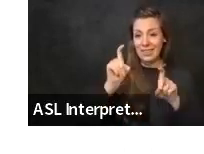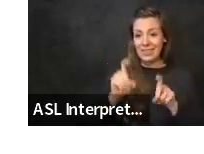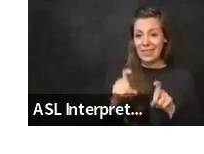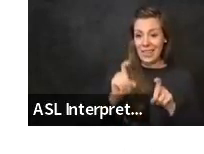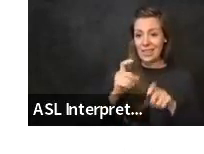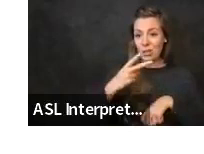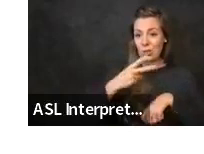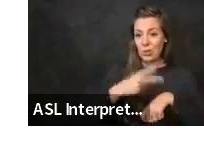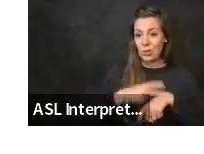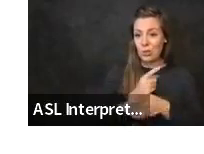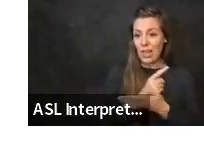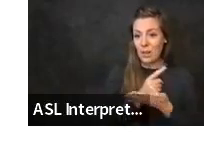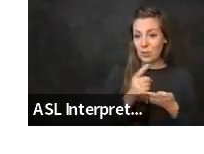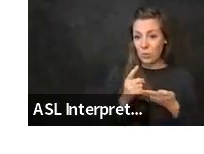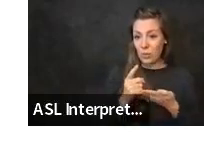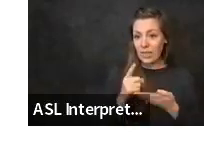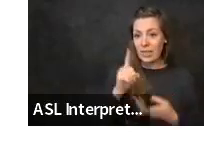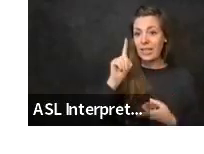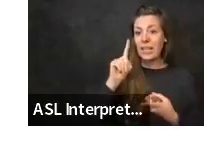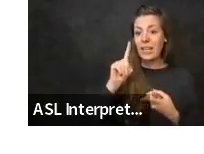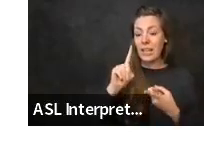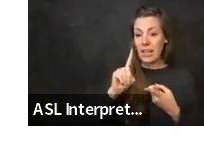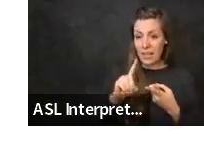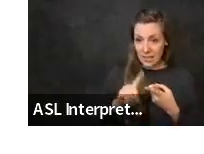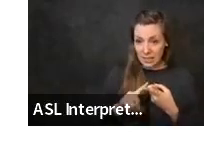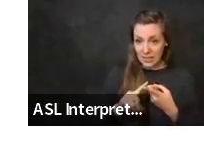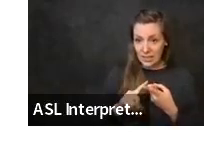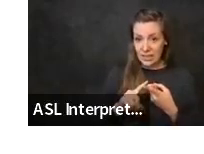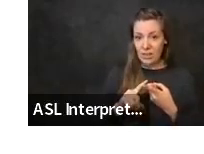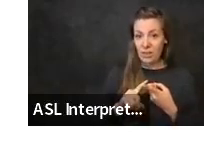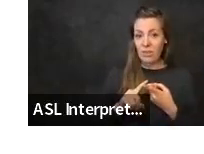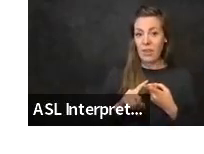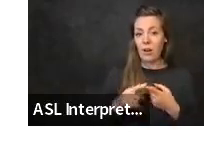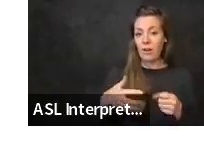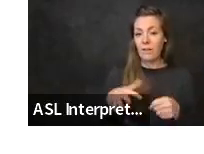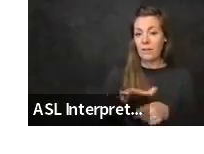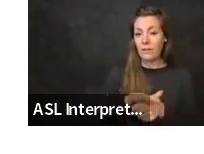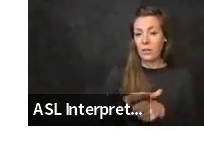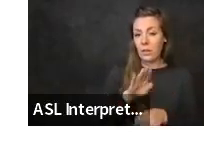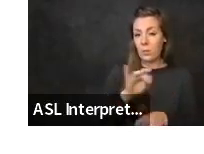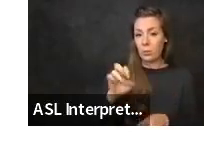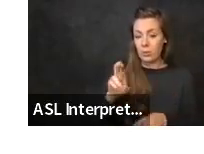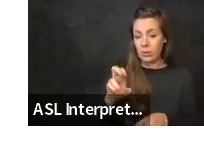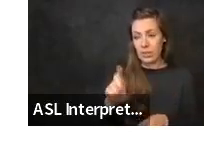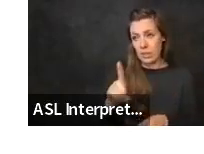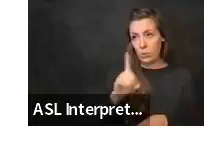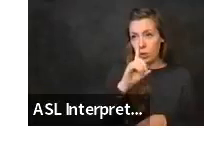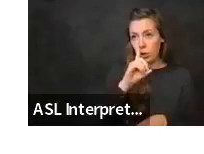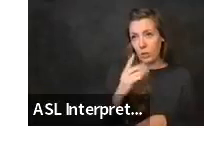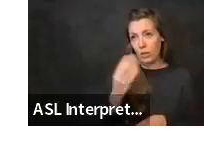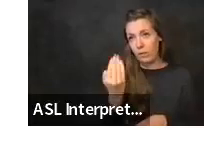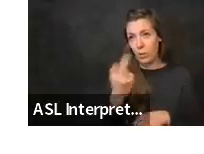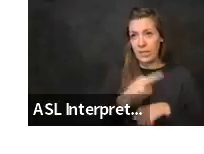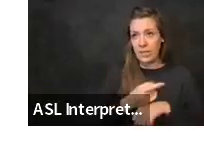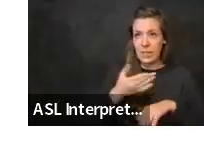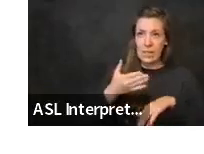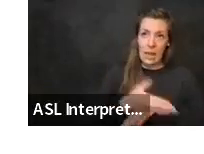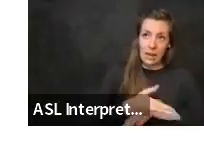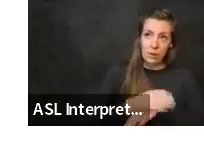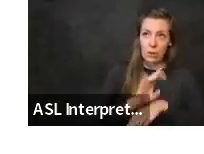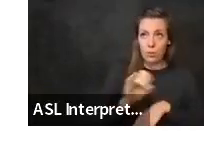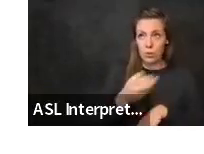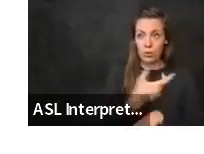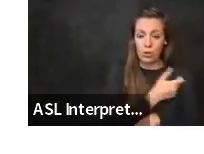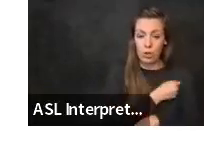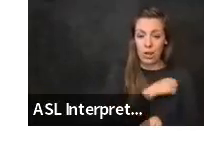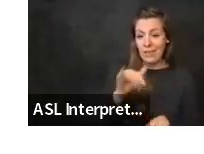weekly until they are considered fully boosted, which is actually 14 days after getting the booster shot. That's a